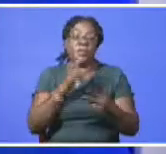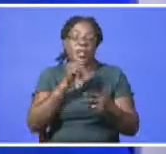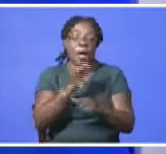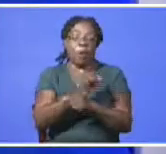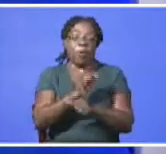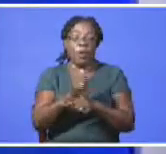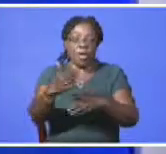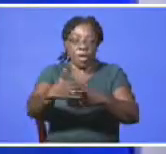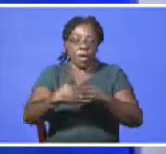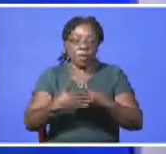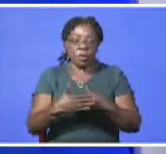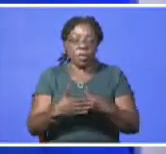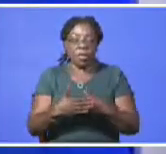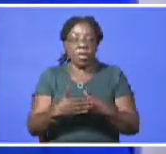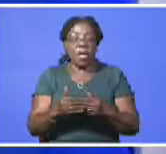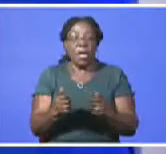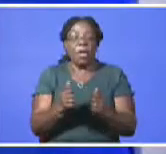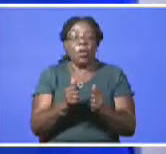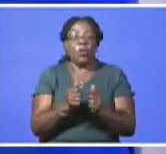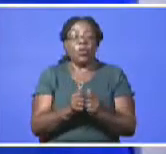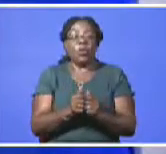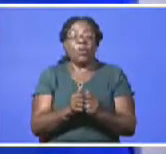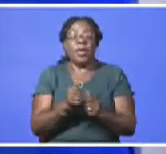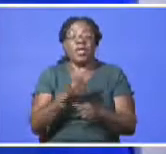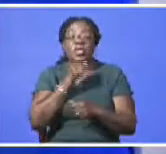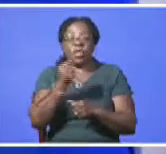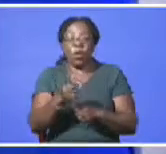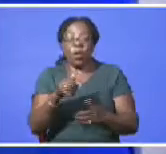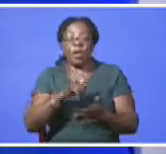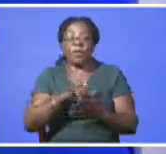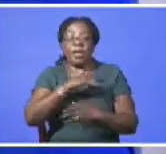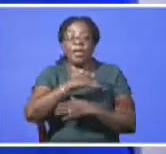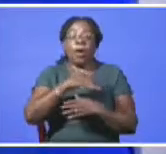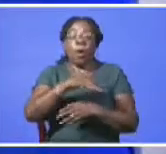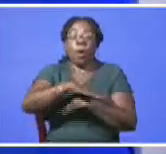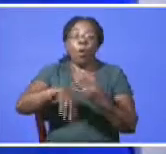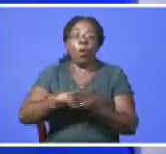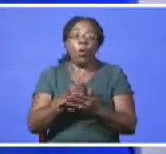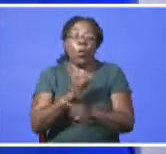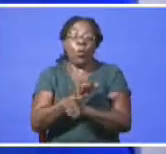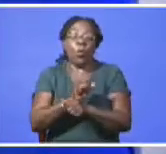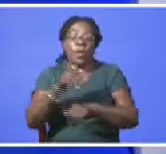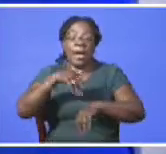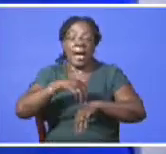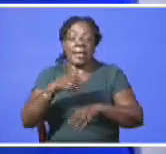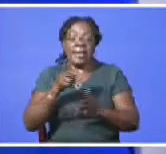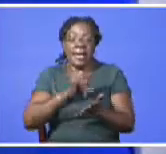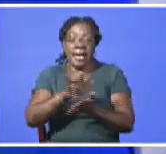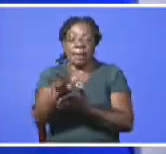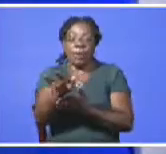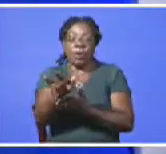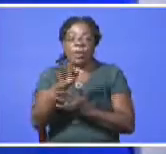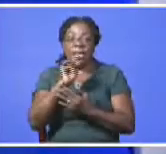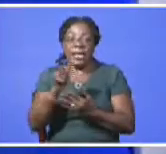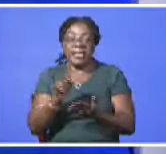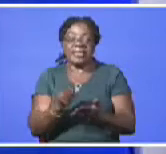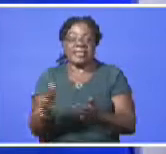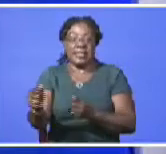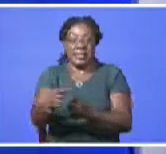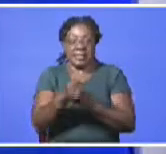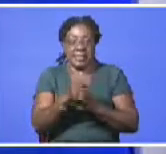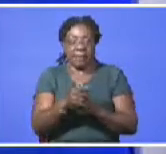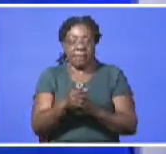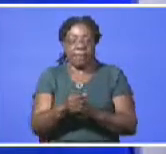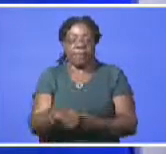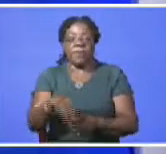closely with key stakeholders to ensure the safety of all airport users. Current flight projections show a total of 6 flights arriving from the